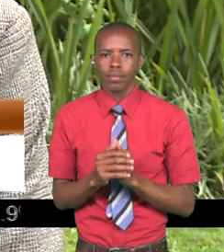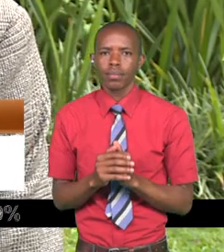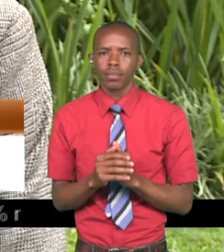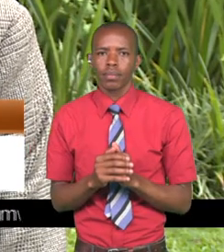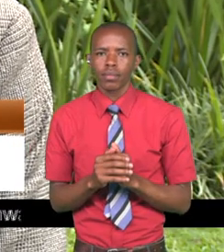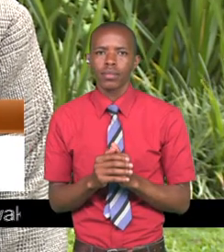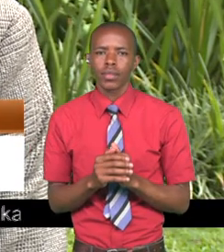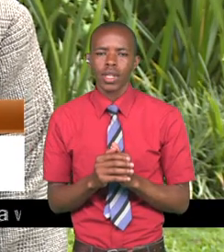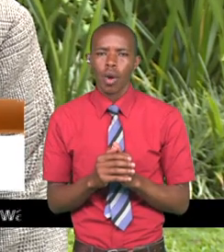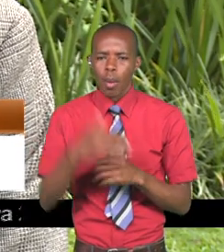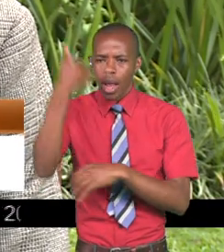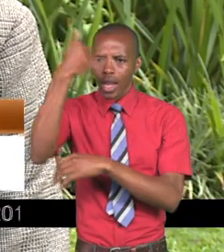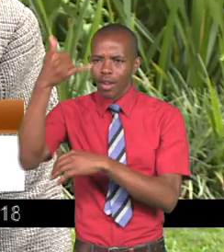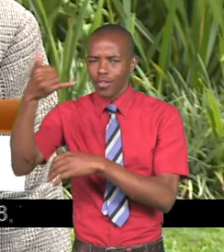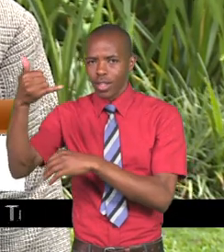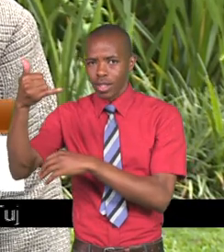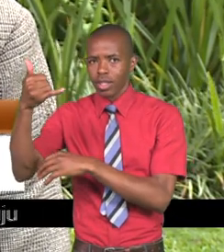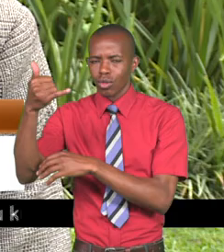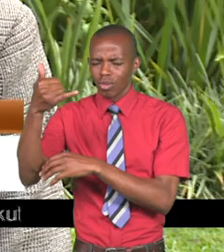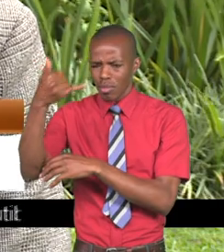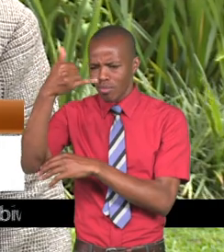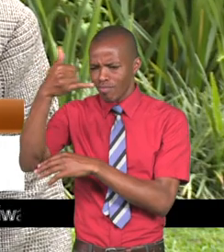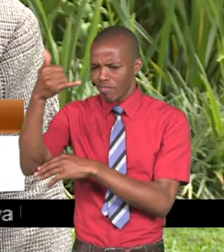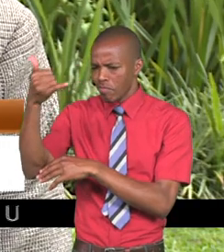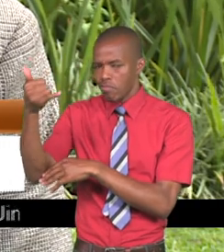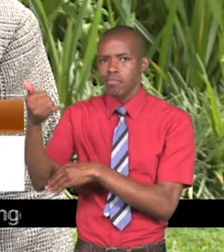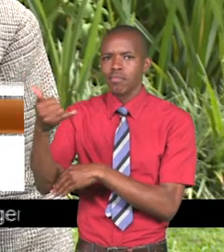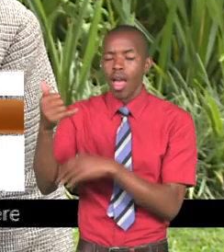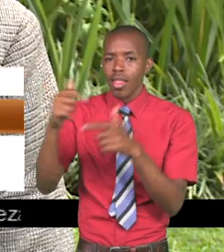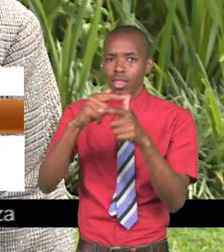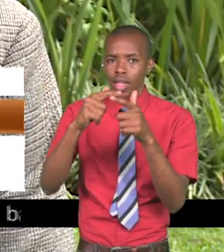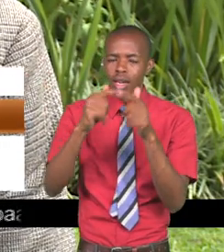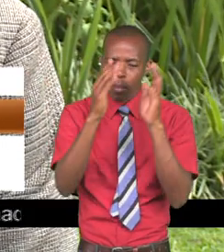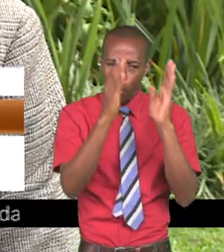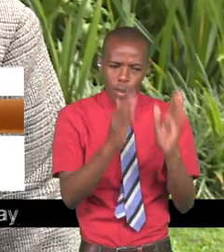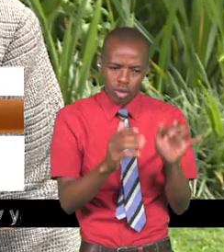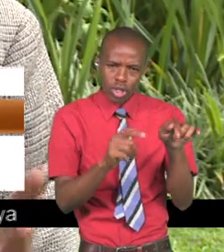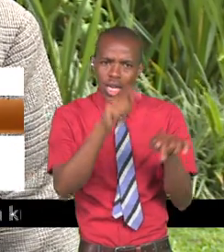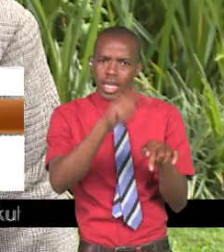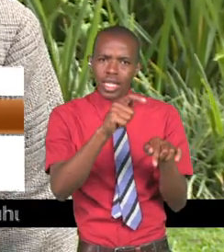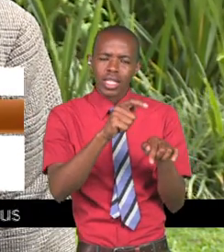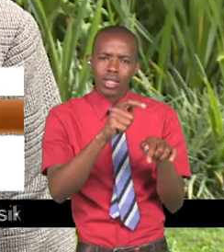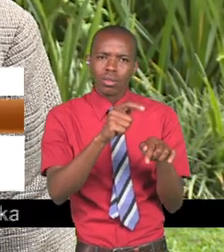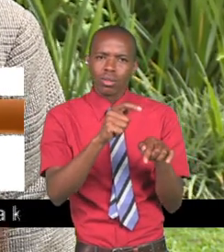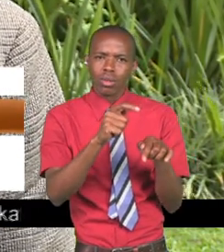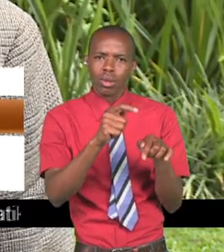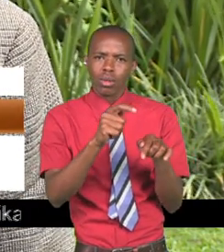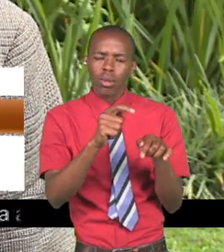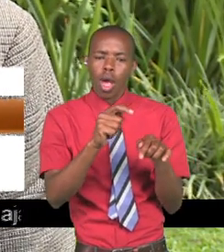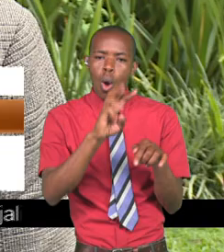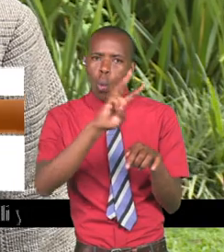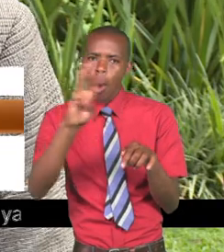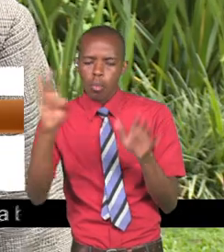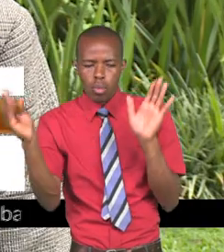need a graphic designer to design the ad. Then you need someone to actually place it on the